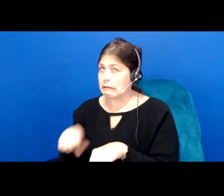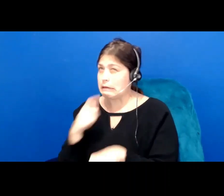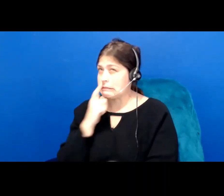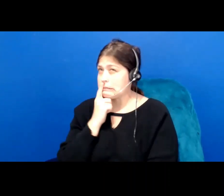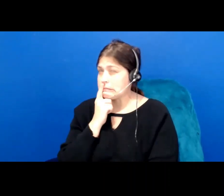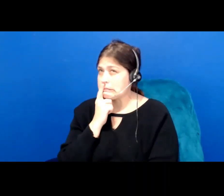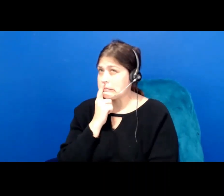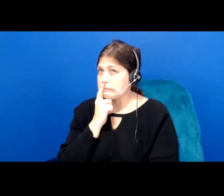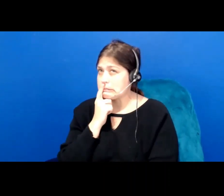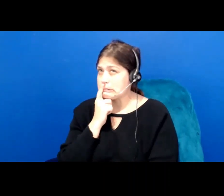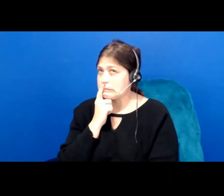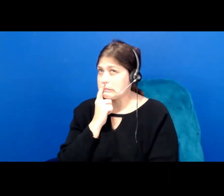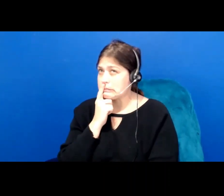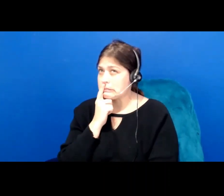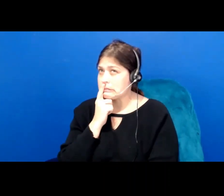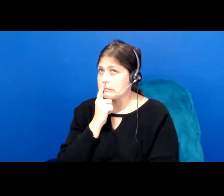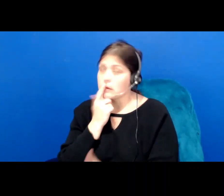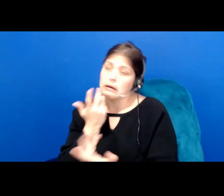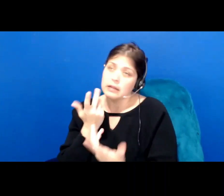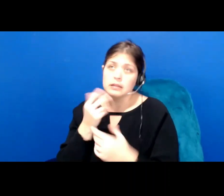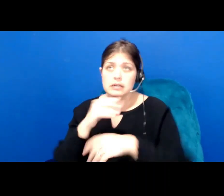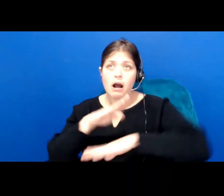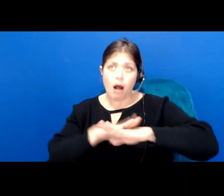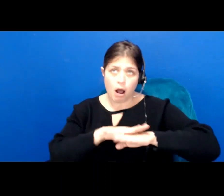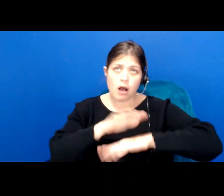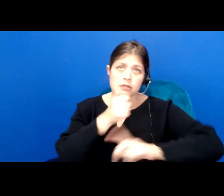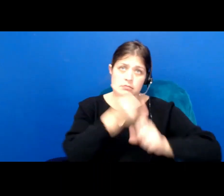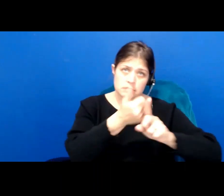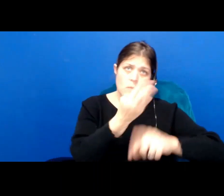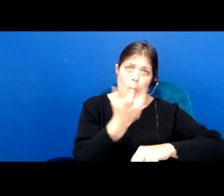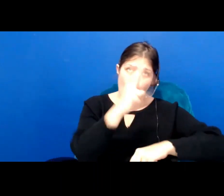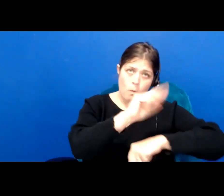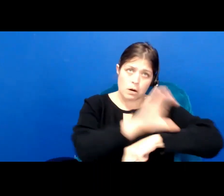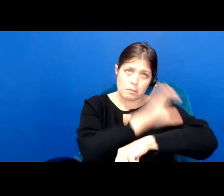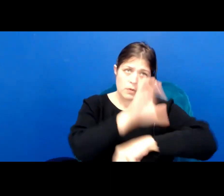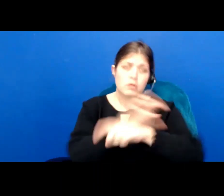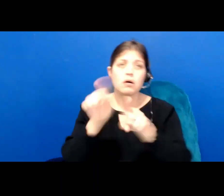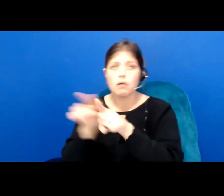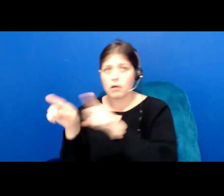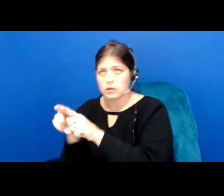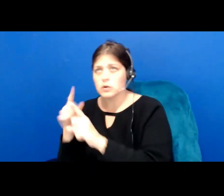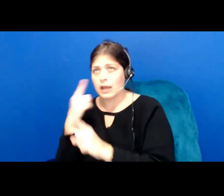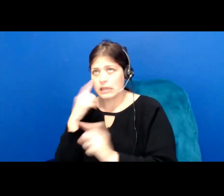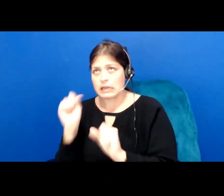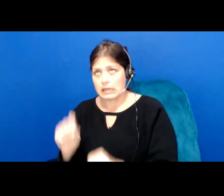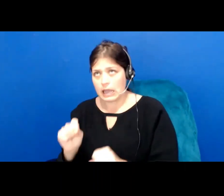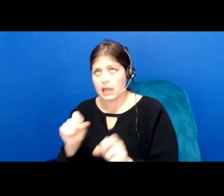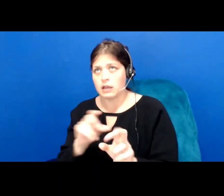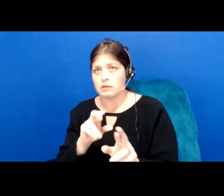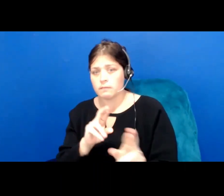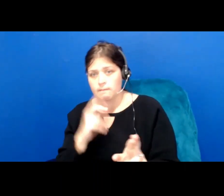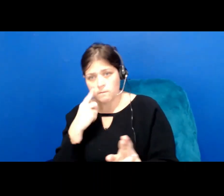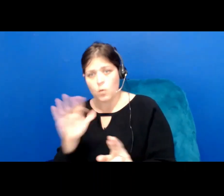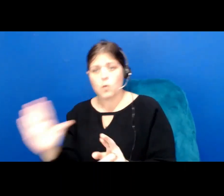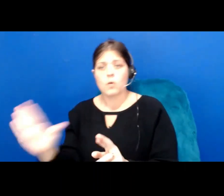well, it's at your desktop, but it's also, I think, a functionality in preparing your presentation.